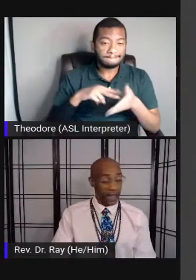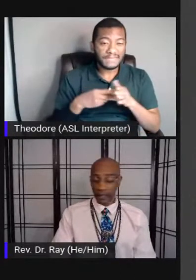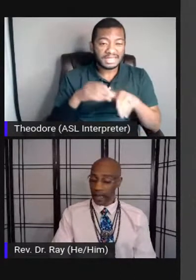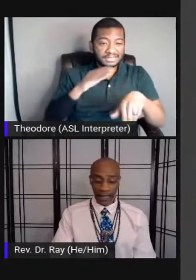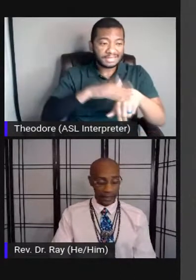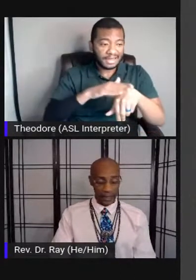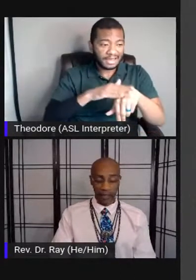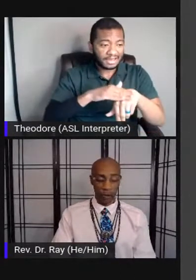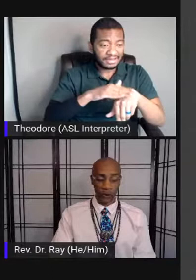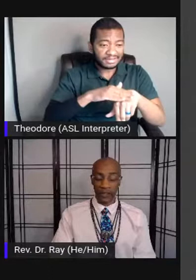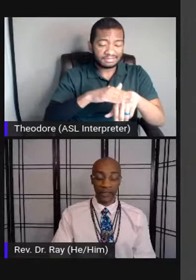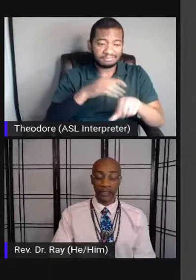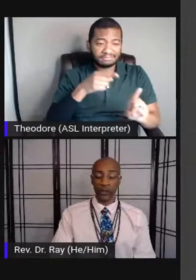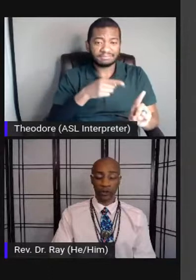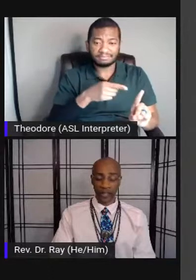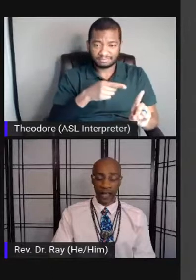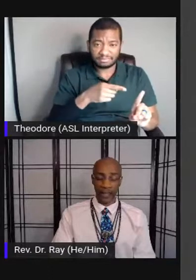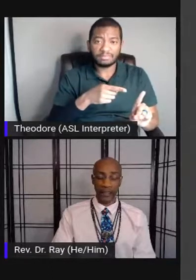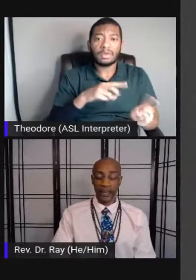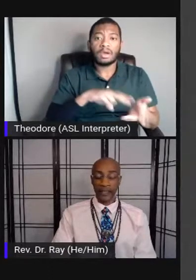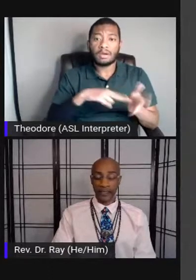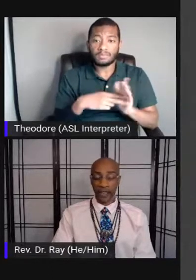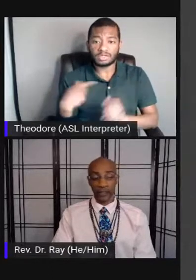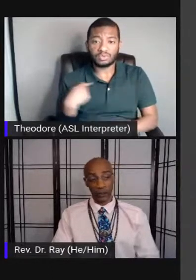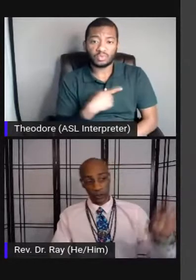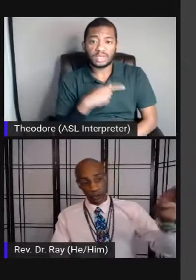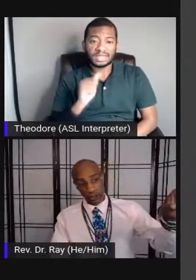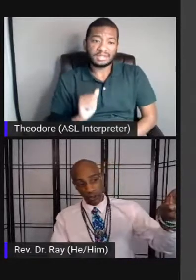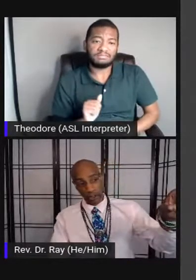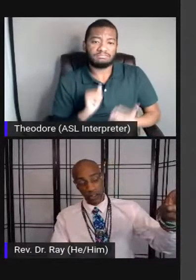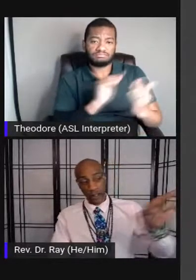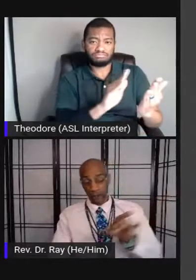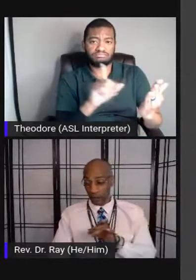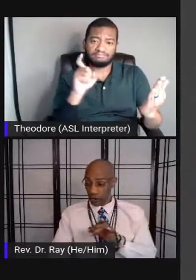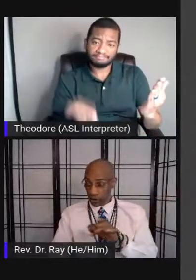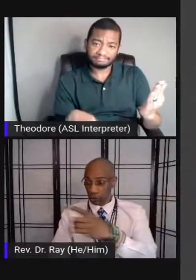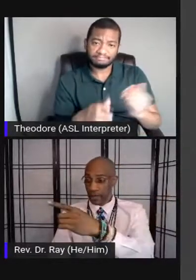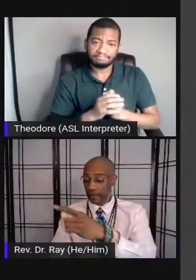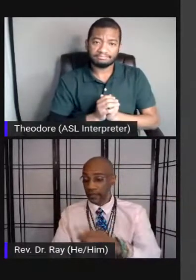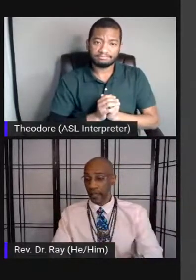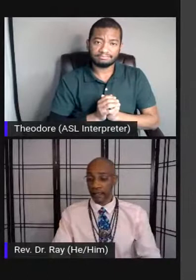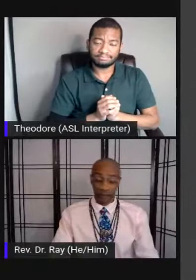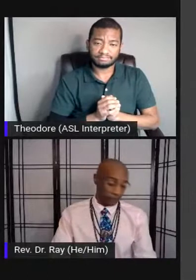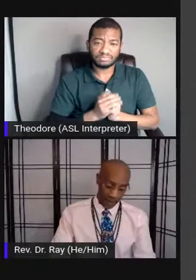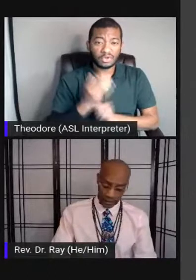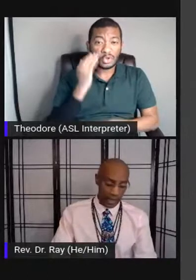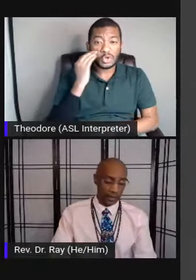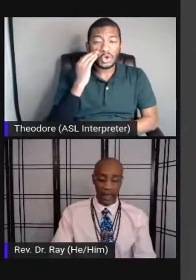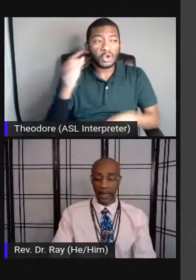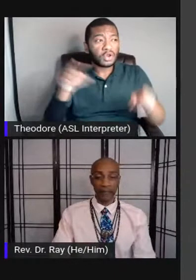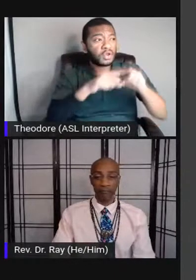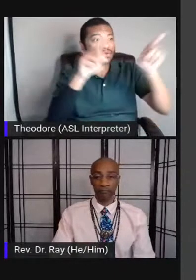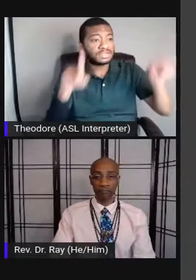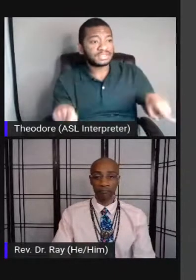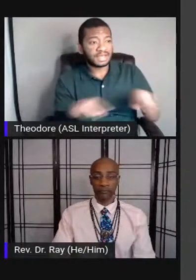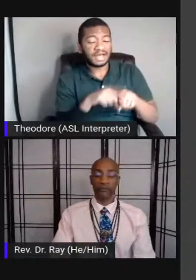is not lying any more than a detour sign is telling you there's construction down there, so take this exit. That's not a